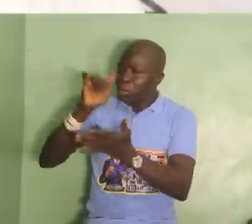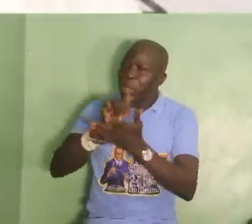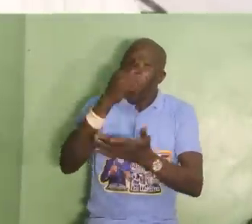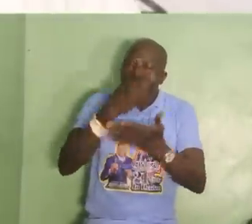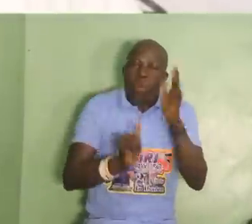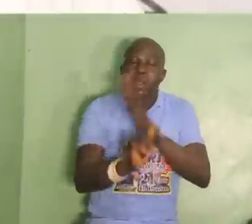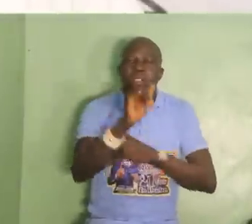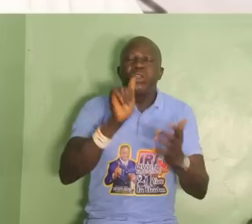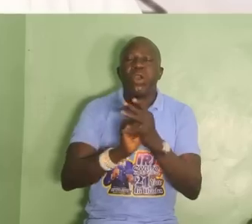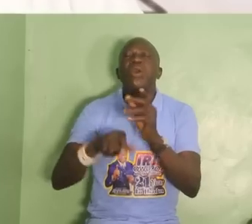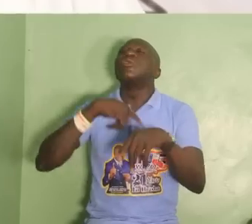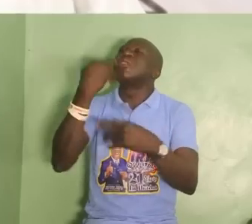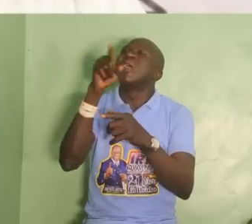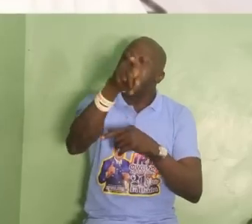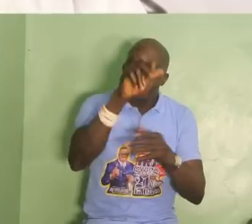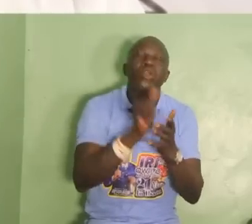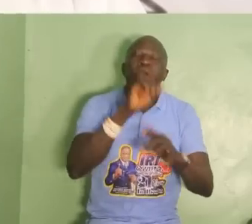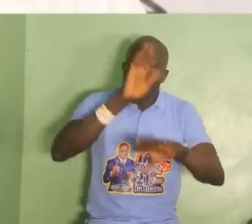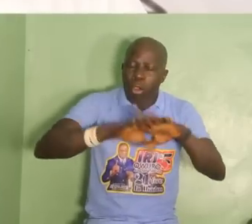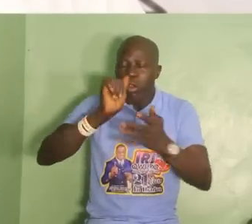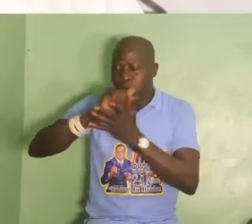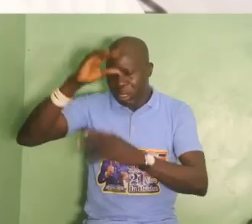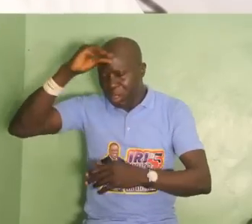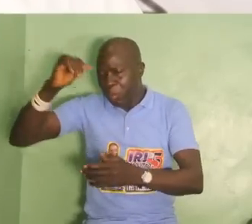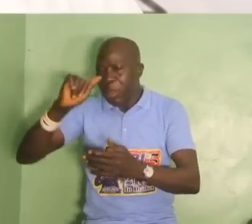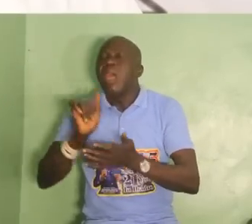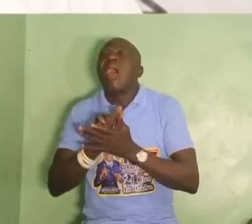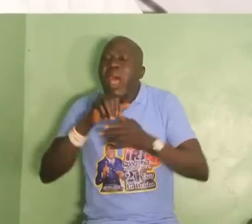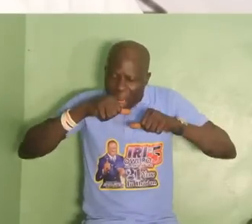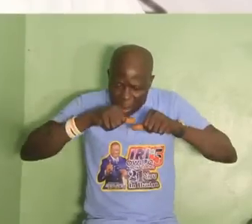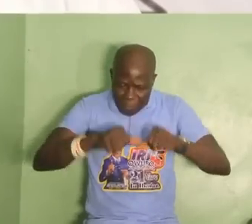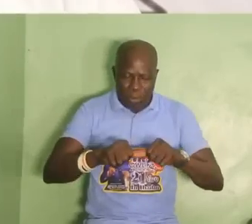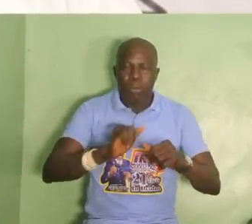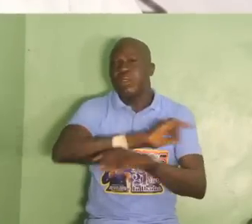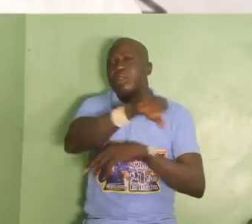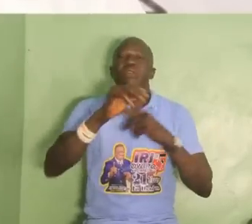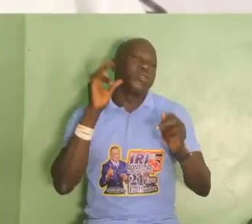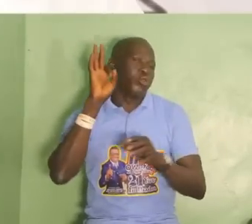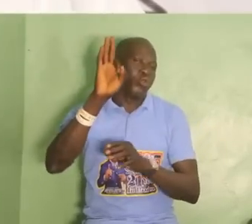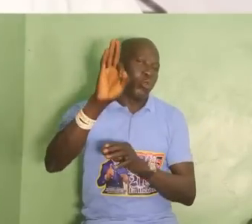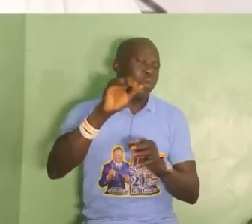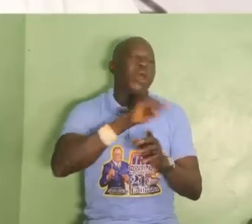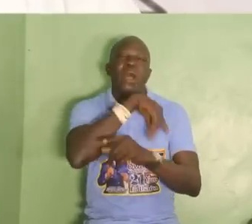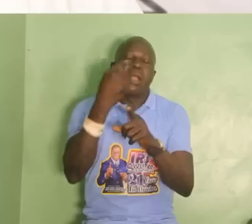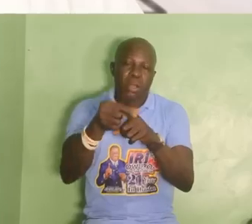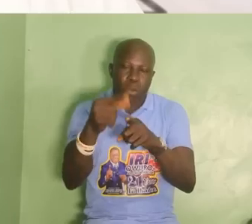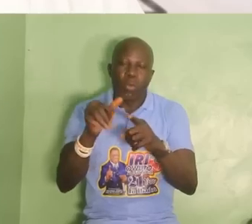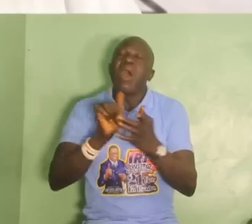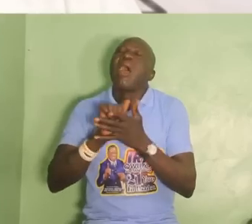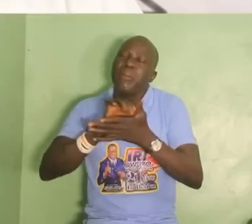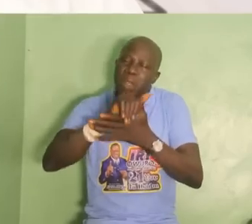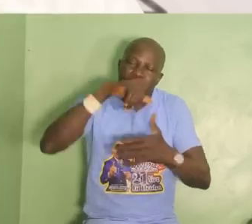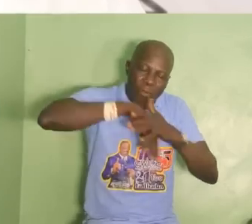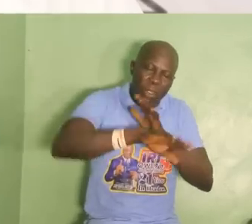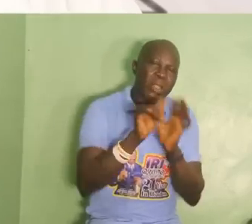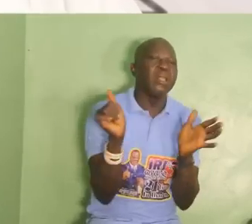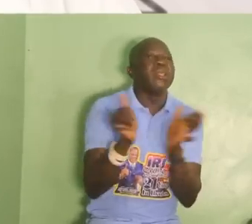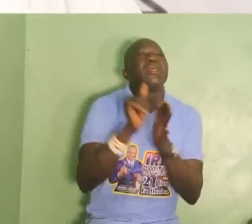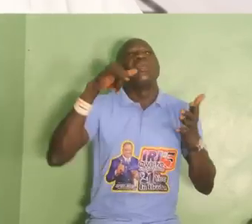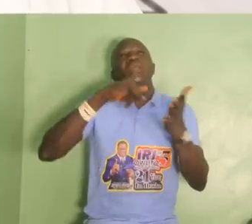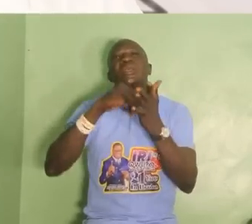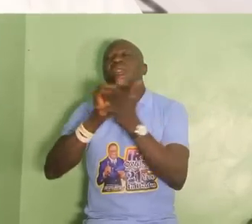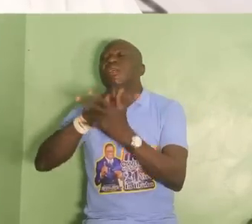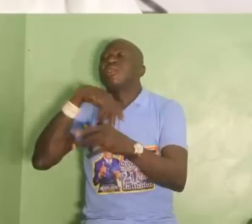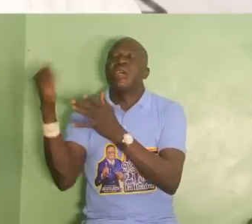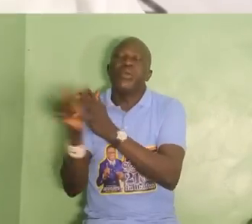ile e. Give the key to your house. Wa mu kokoro yen dani. You hold that key. How the prayer adura yen. We will start this prayer. Emi ma so fun mi. Holy